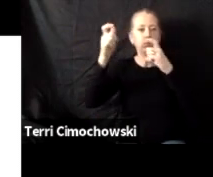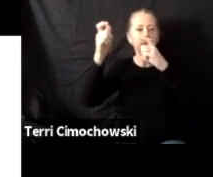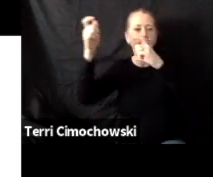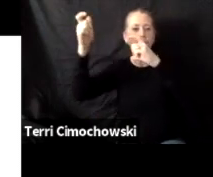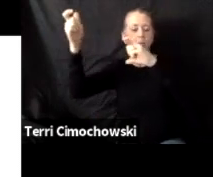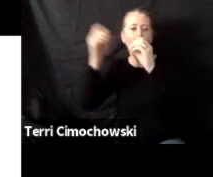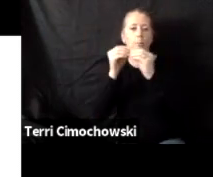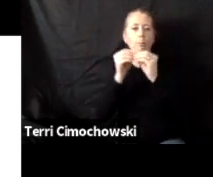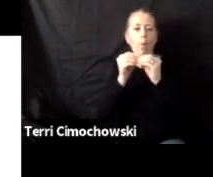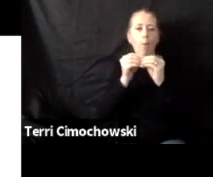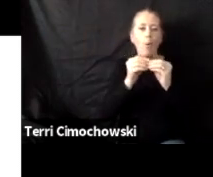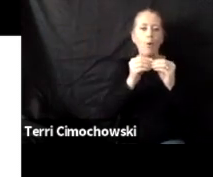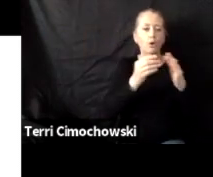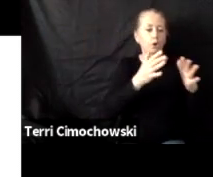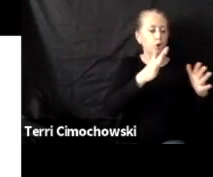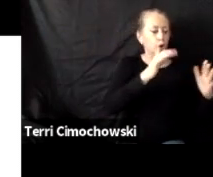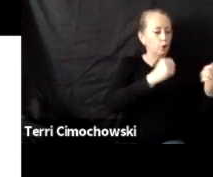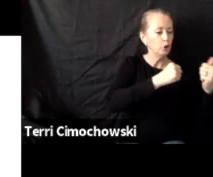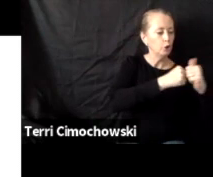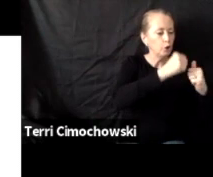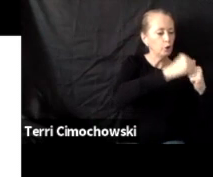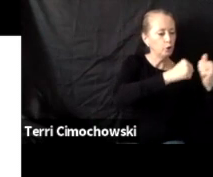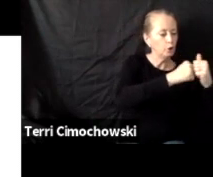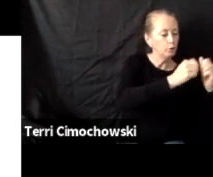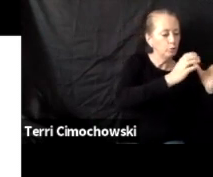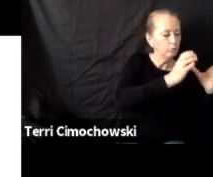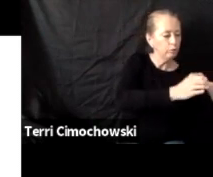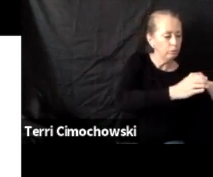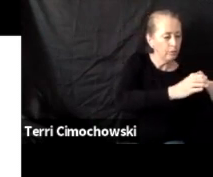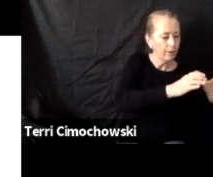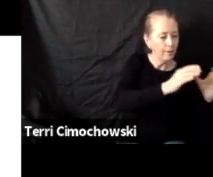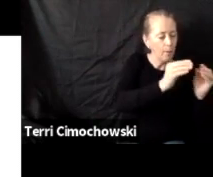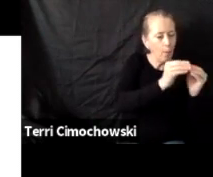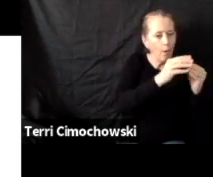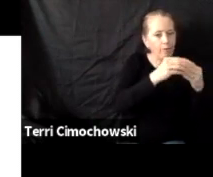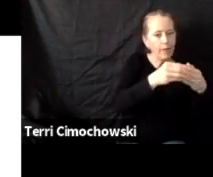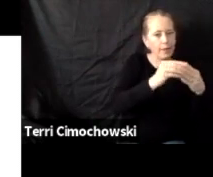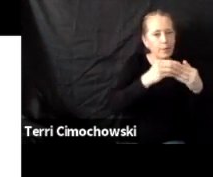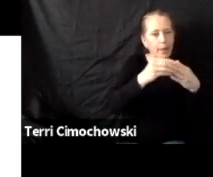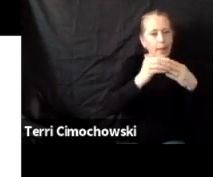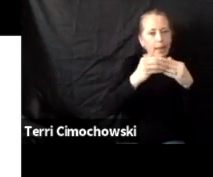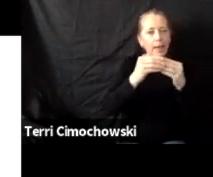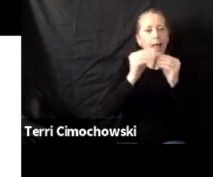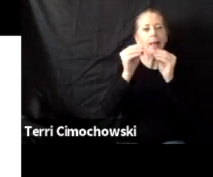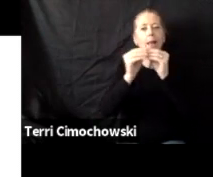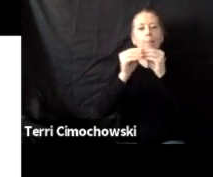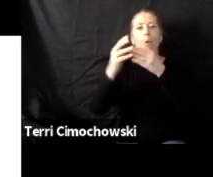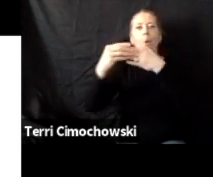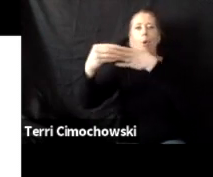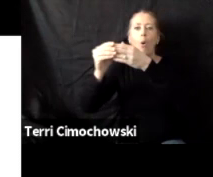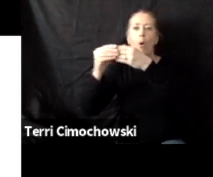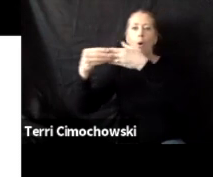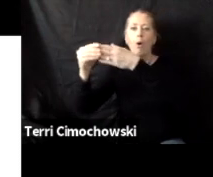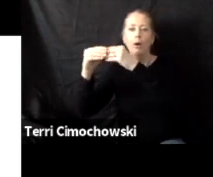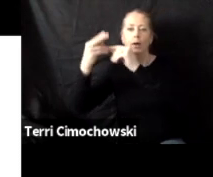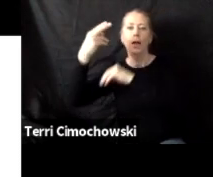structured schedule at the elementary. Then you're going to see more flexibility as we go into middle school, and then even more flexibility as we go into